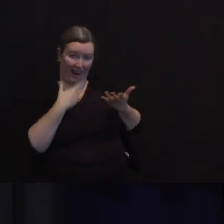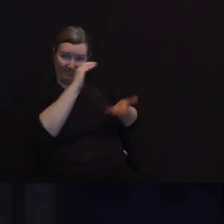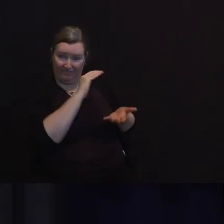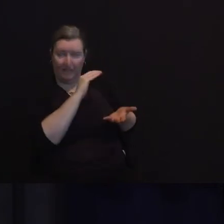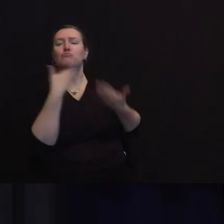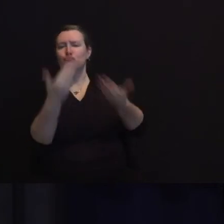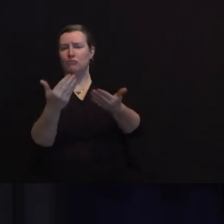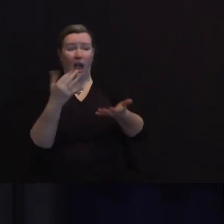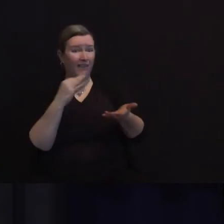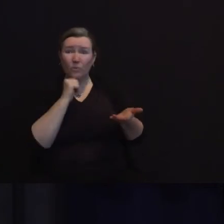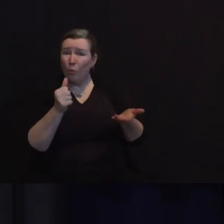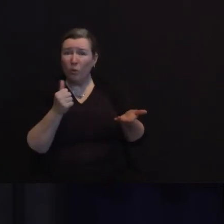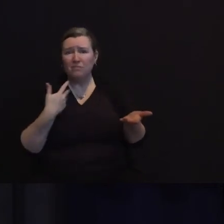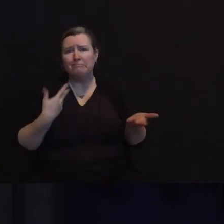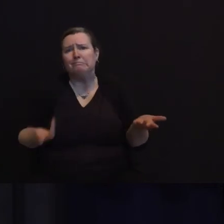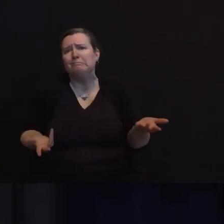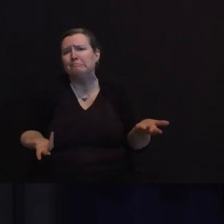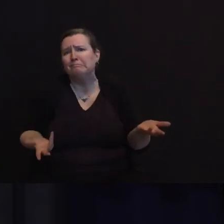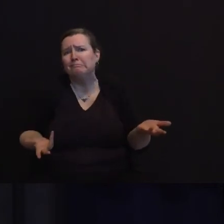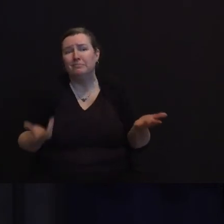limited.